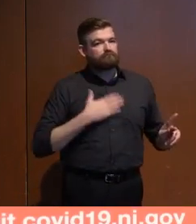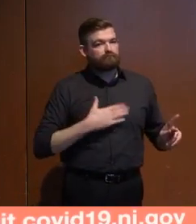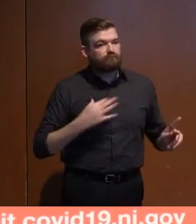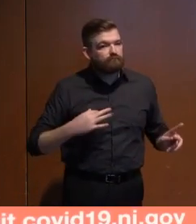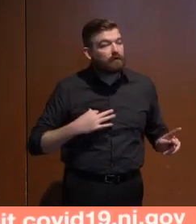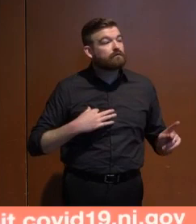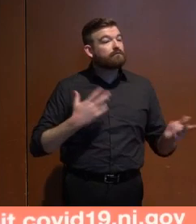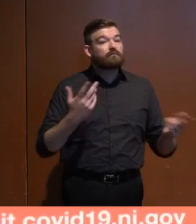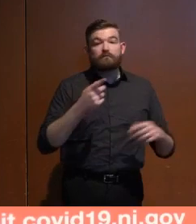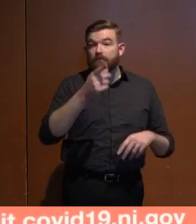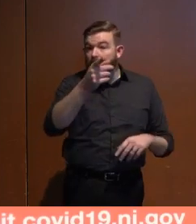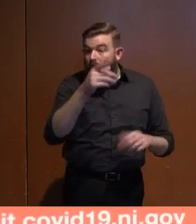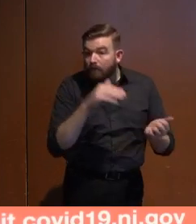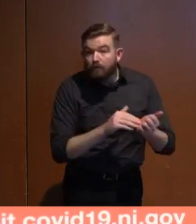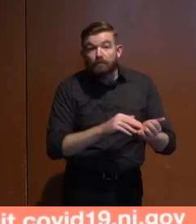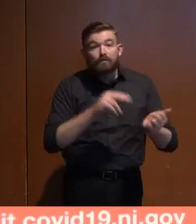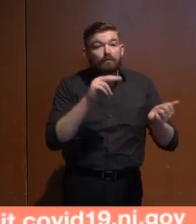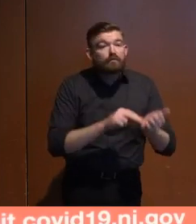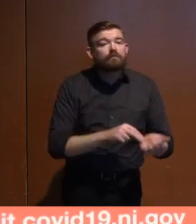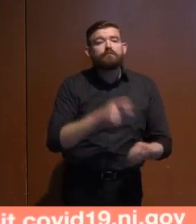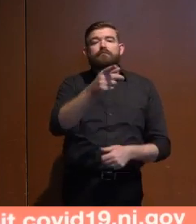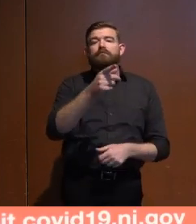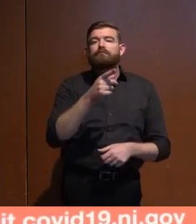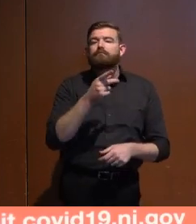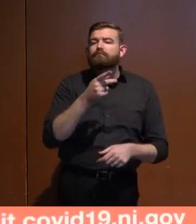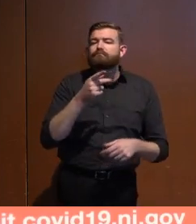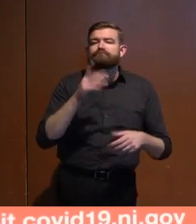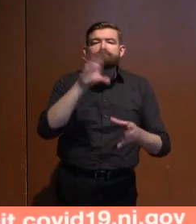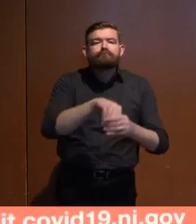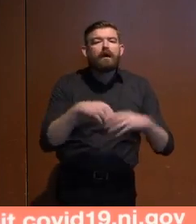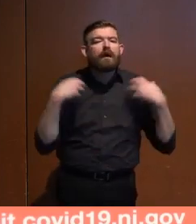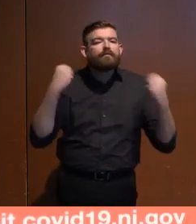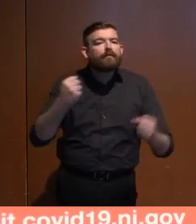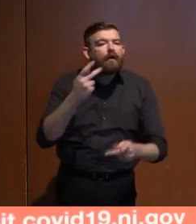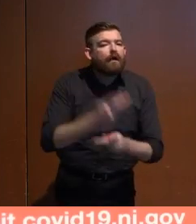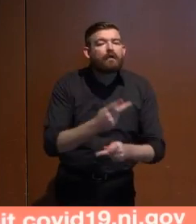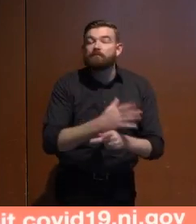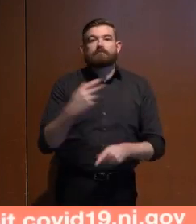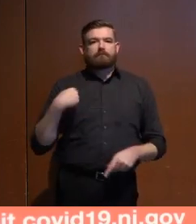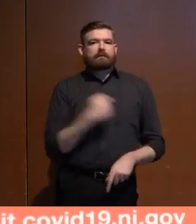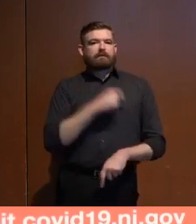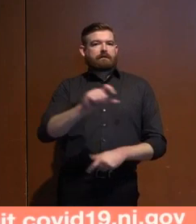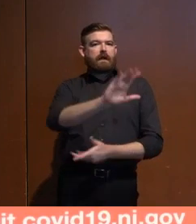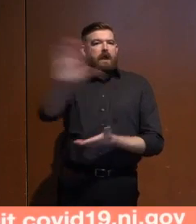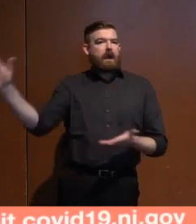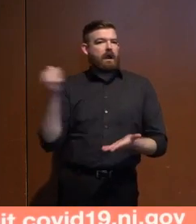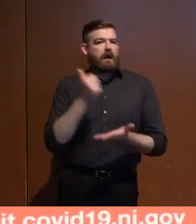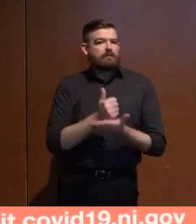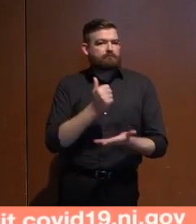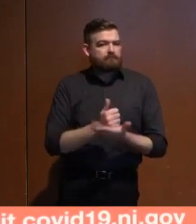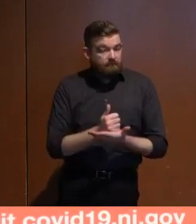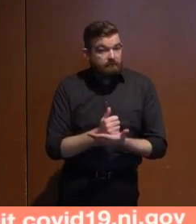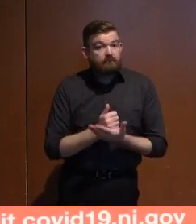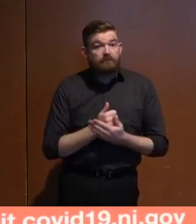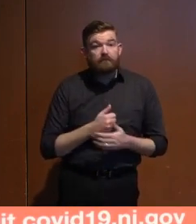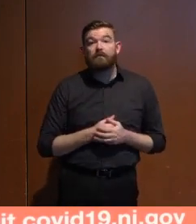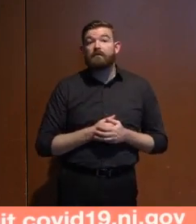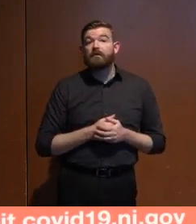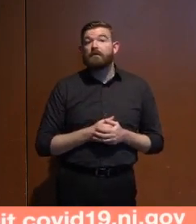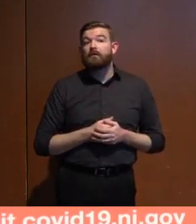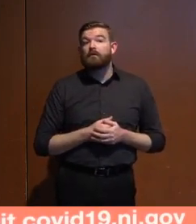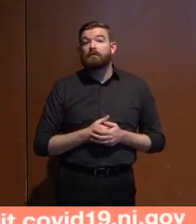healthcare worker of any kind, we desperately need your assistance. And we've had offers of volunteers from nearly 600